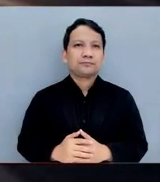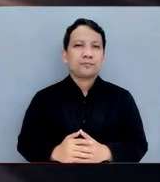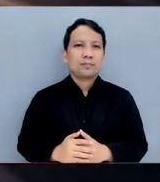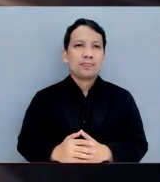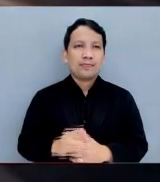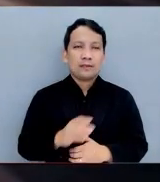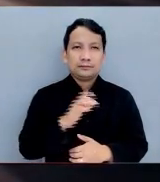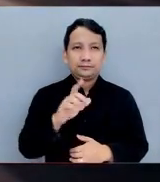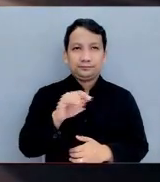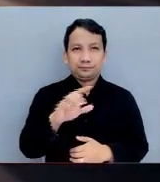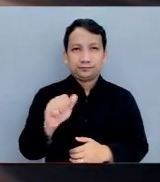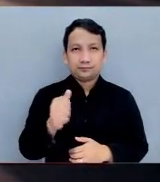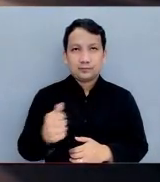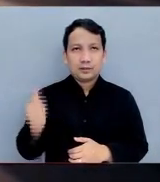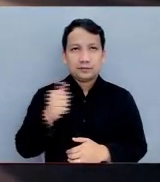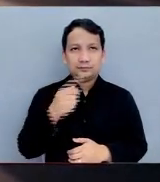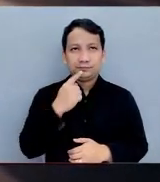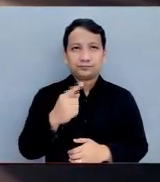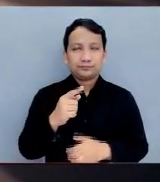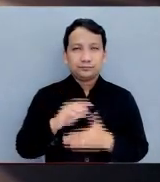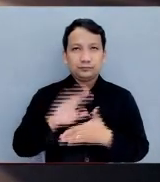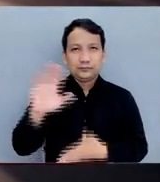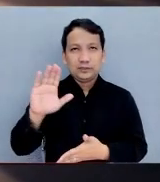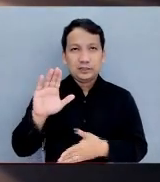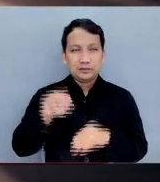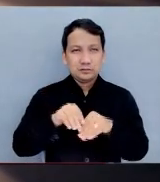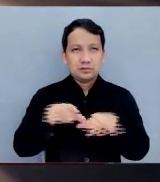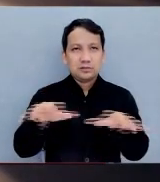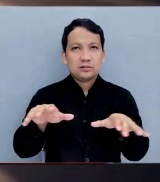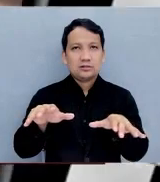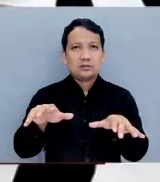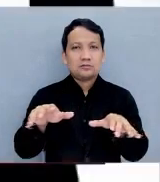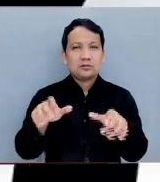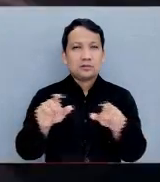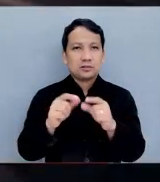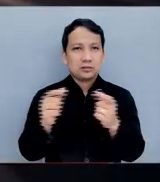Pinangunahan ni Ezra Domingo ang promotional influencer class,